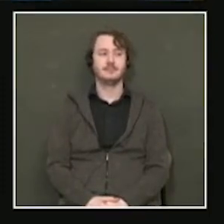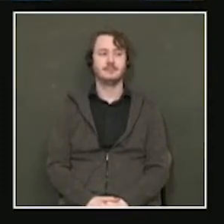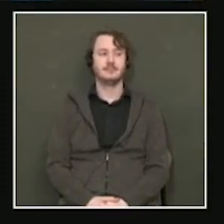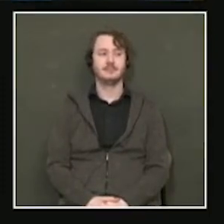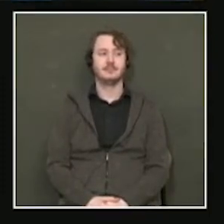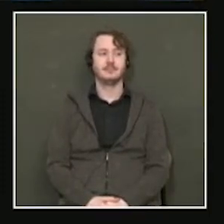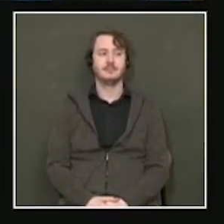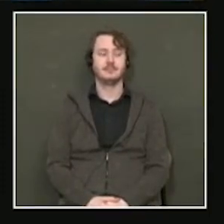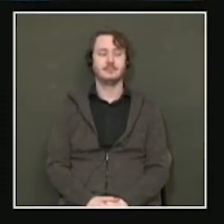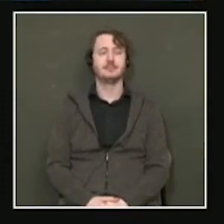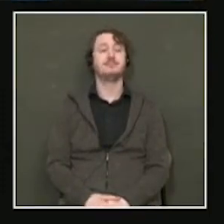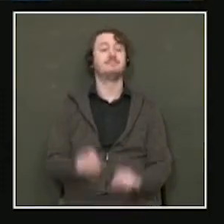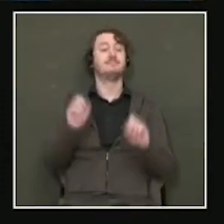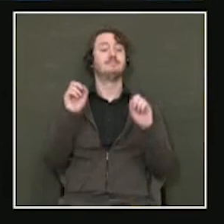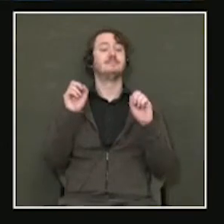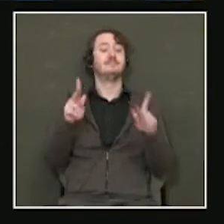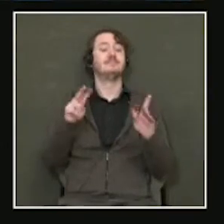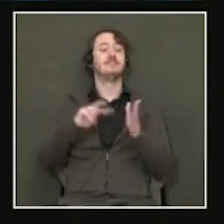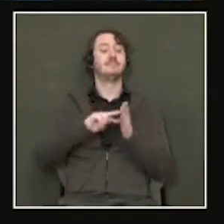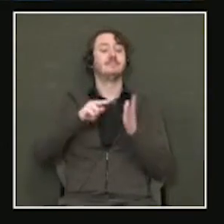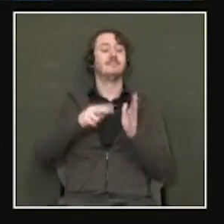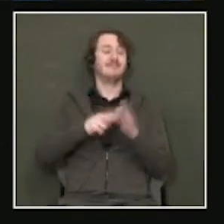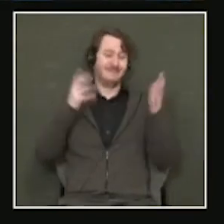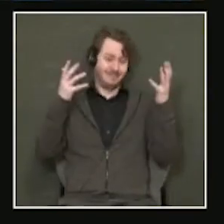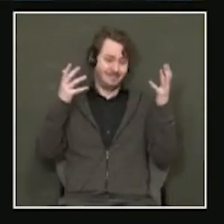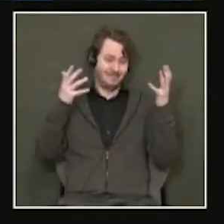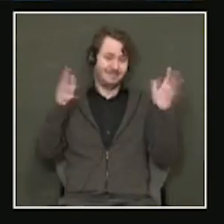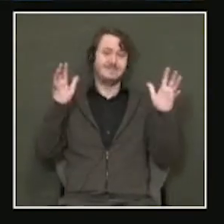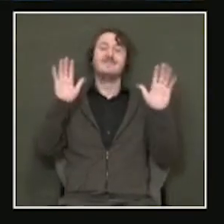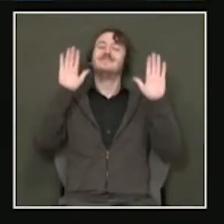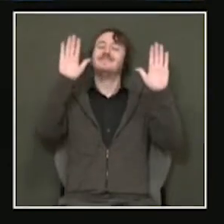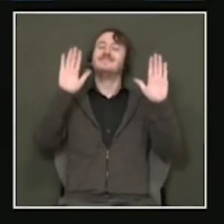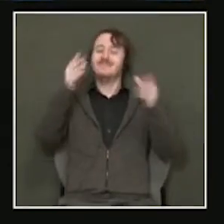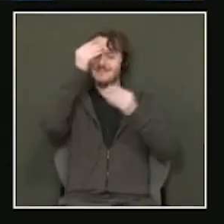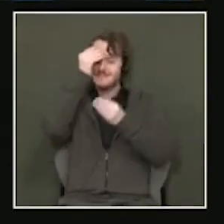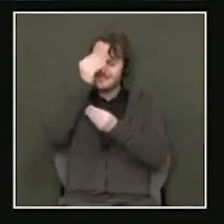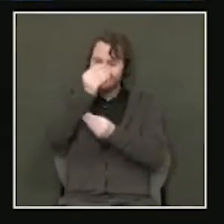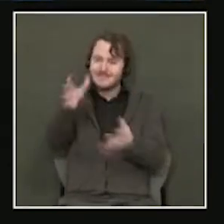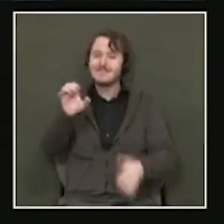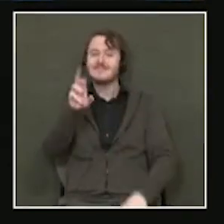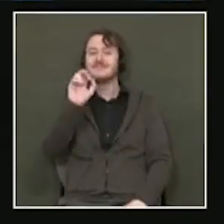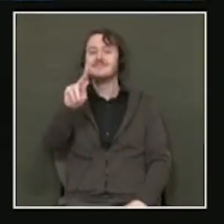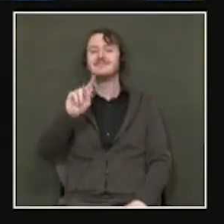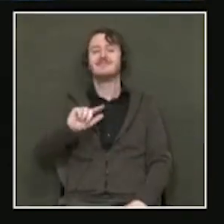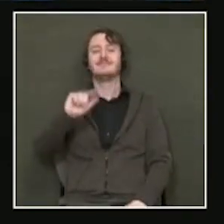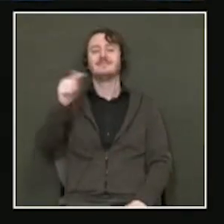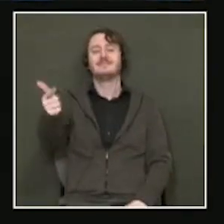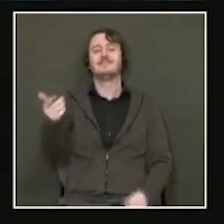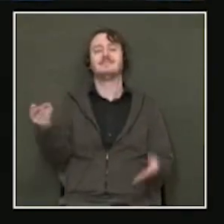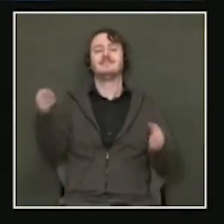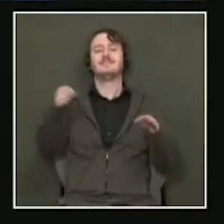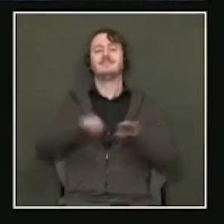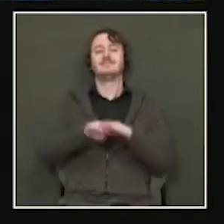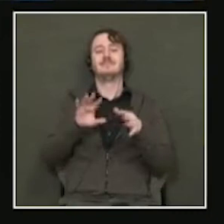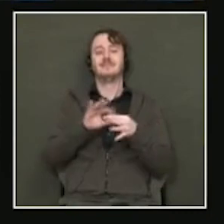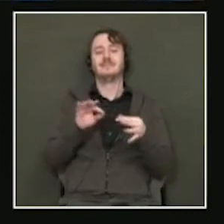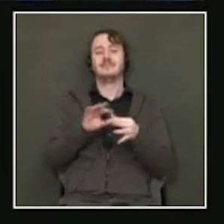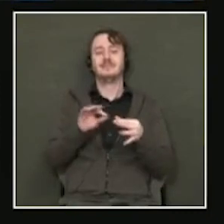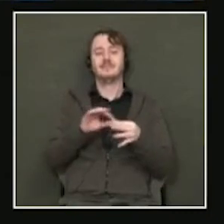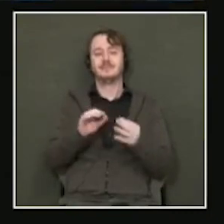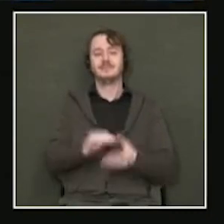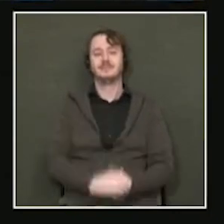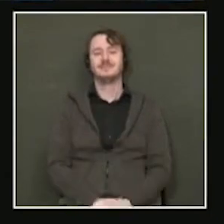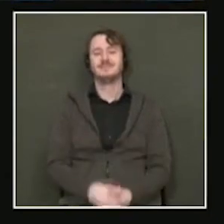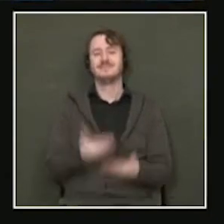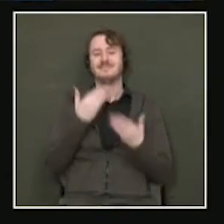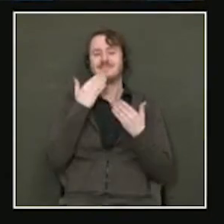All right. We'll take that to mean that we got you lots of great information this morning. Eric, let me hand it back off to you to close things out.